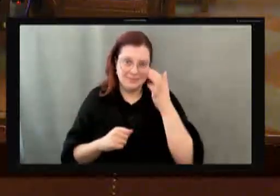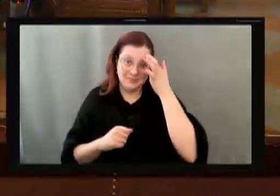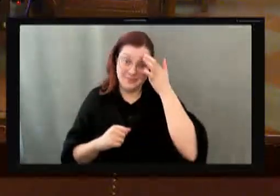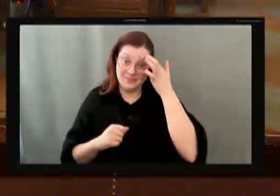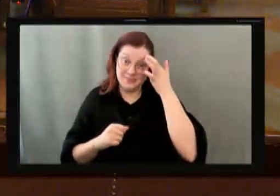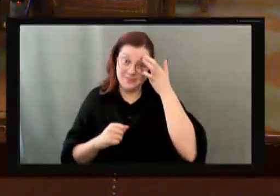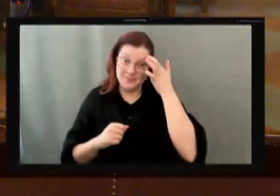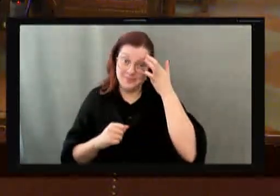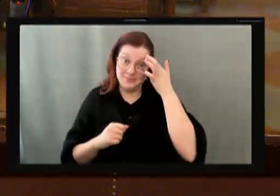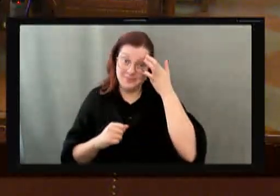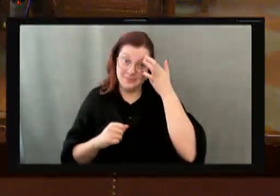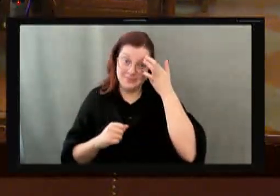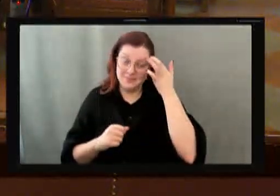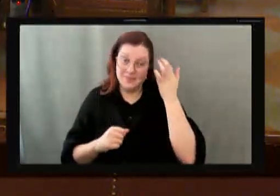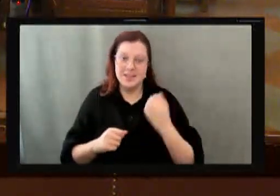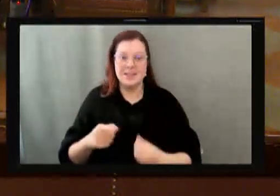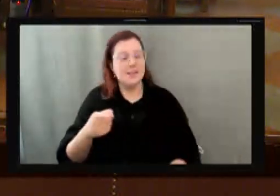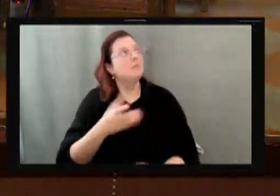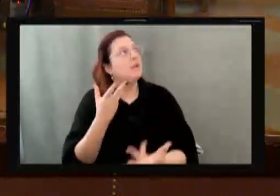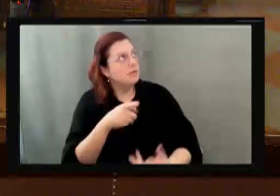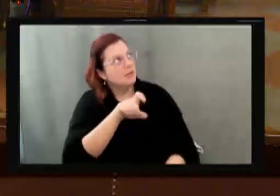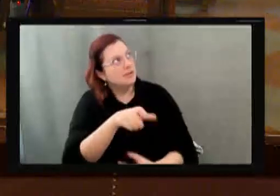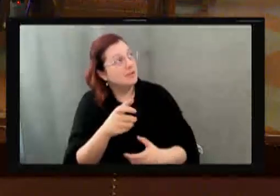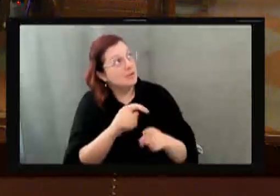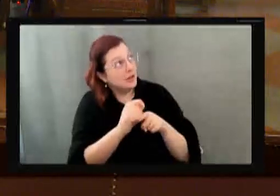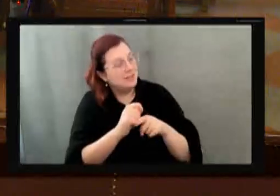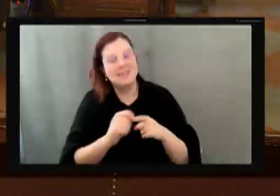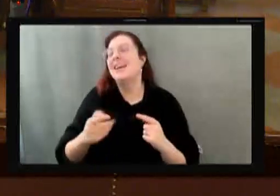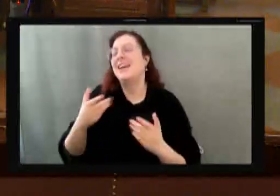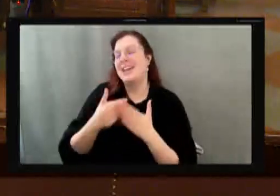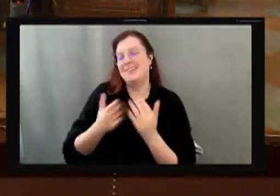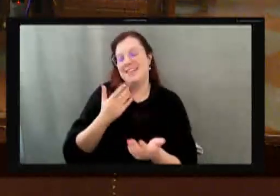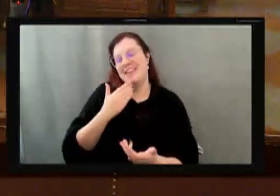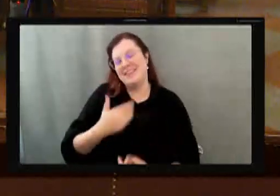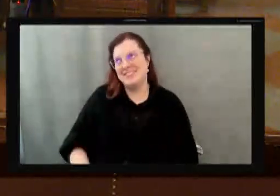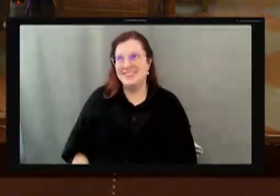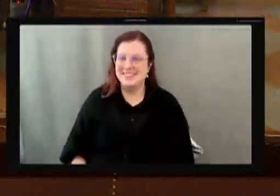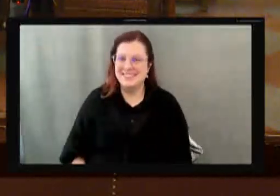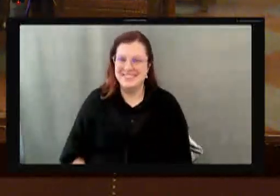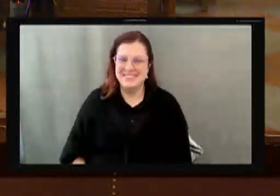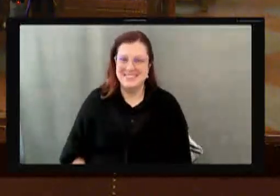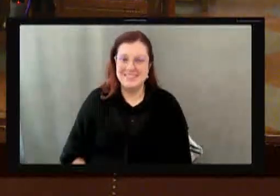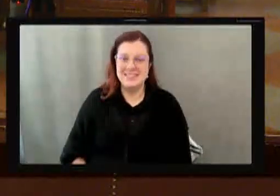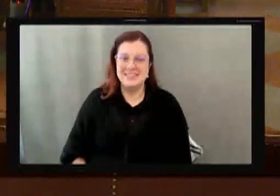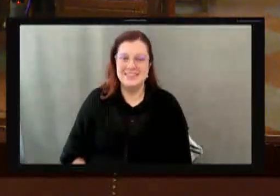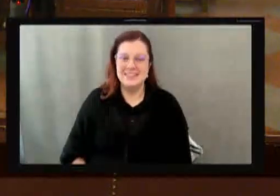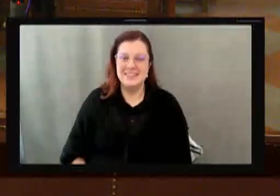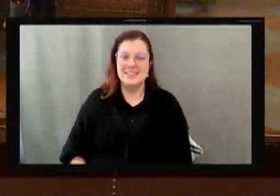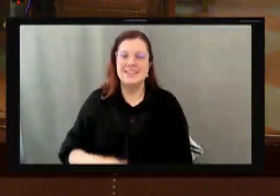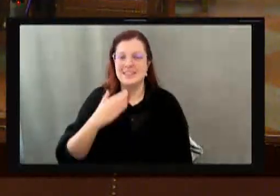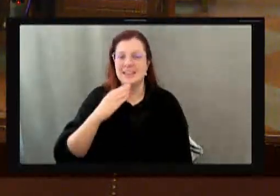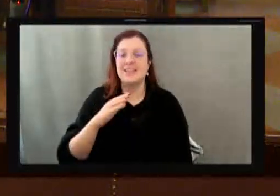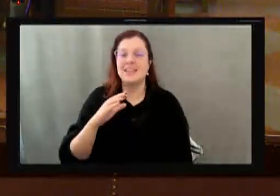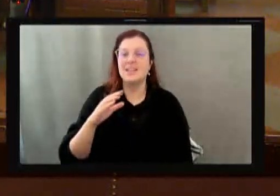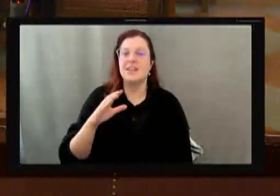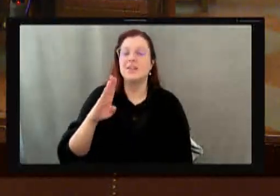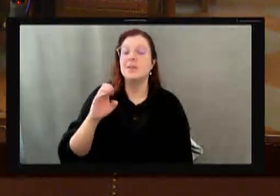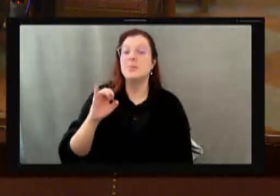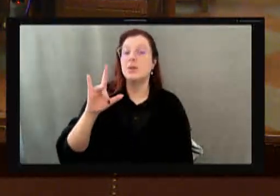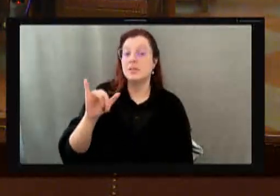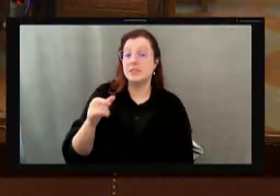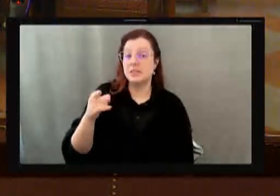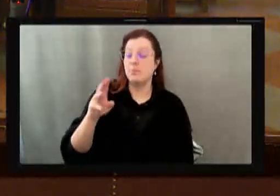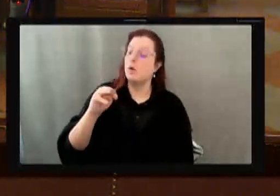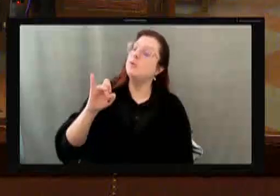Maybe you should be the jail. Anyway, thank you. Thank you. Thank you. Councilman Mosley. Yeah, thank you for being here